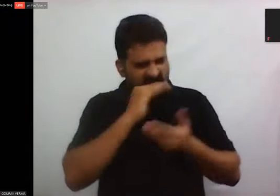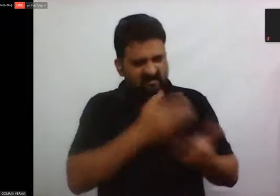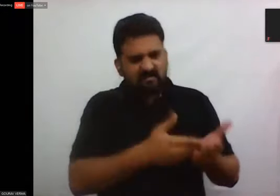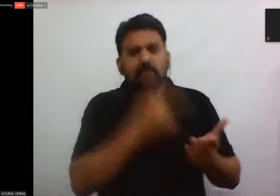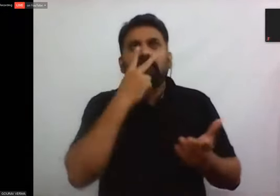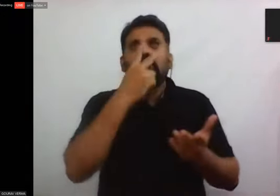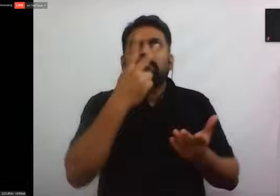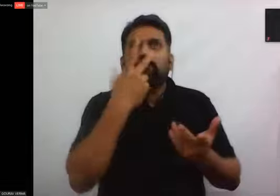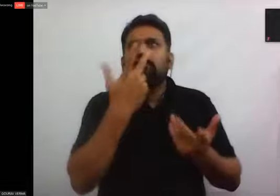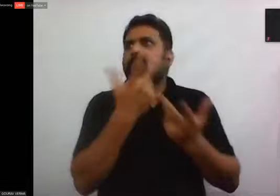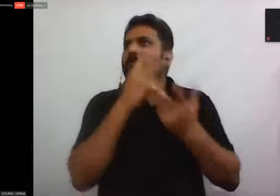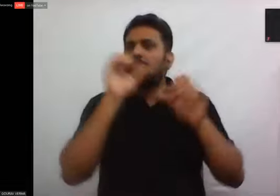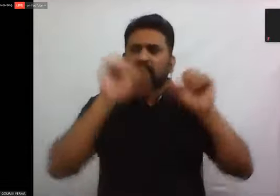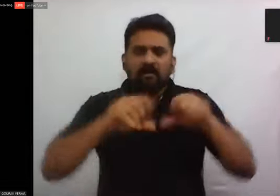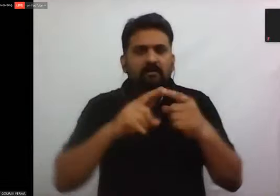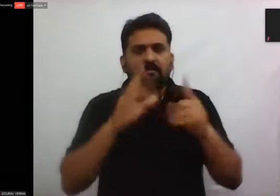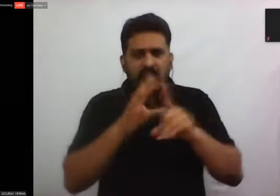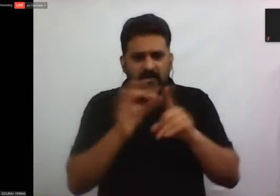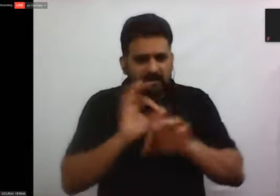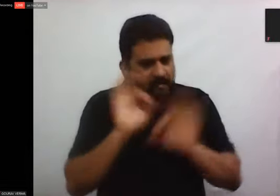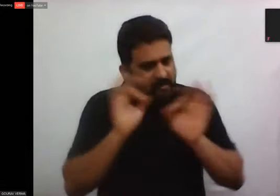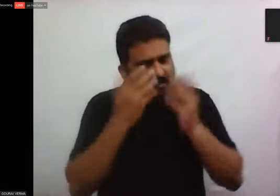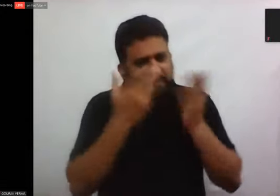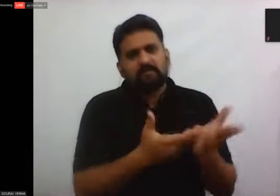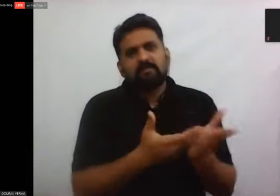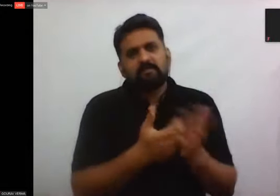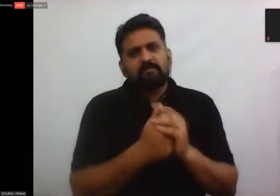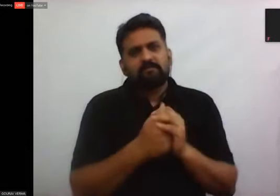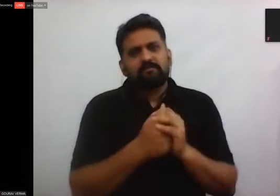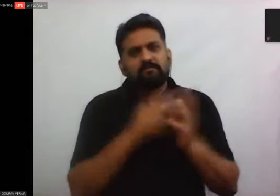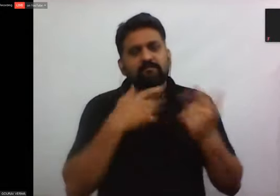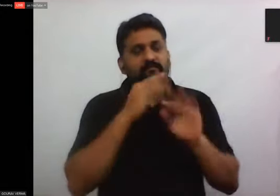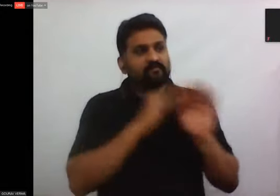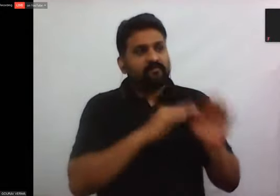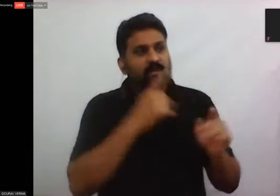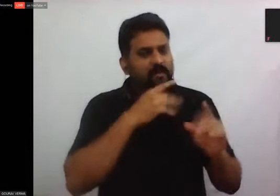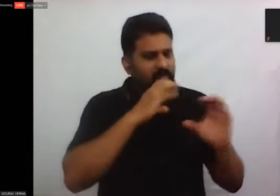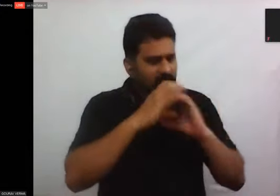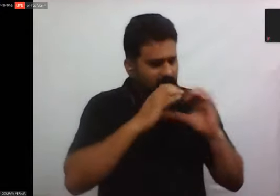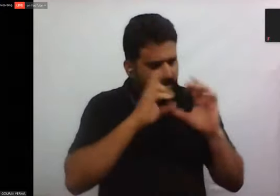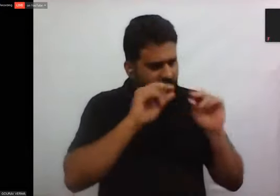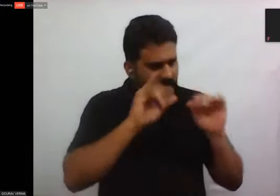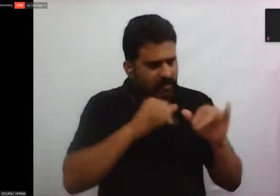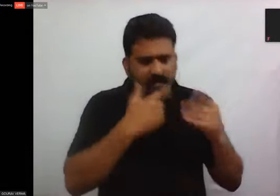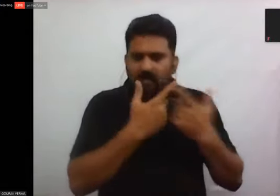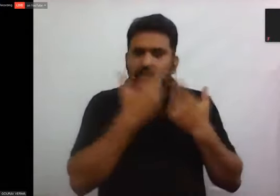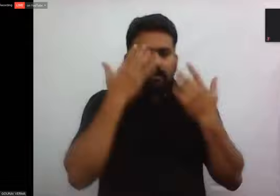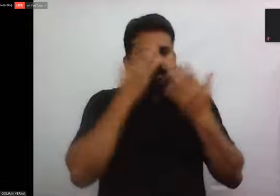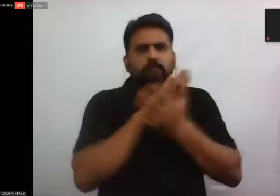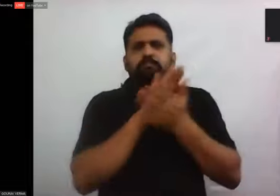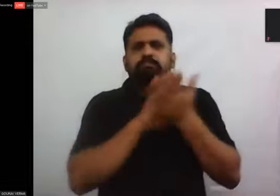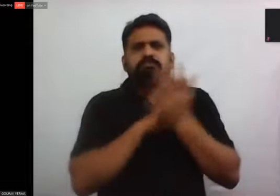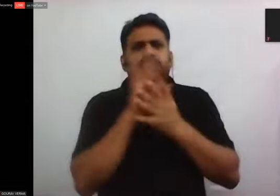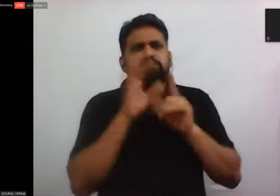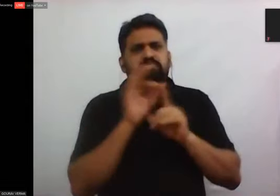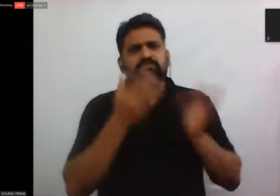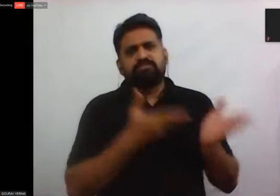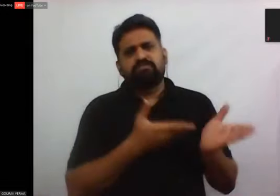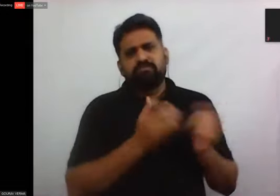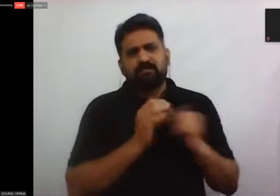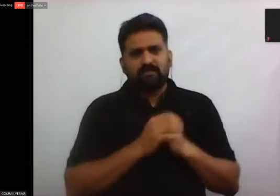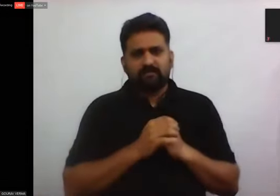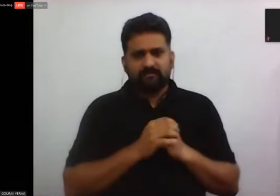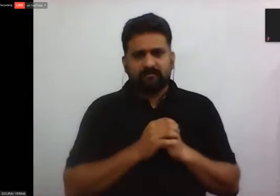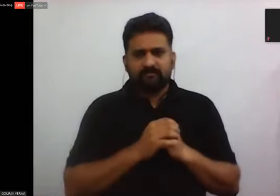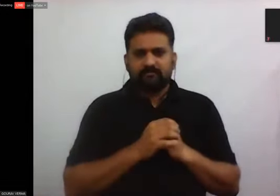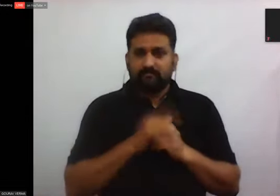do anything. I'm not able to do see whether the child is communicating. Kuch bhi nahi kar rahe. But